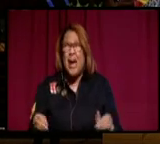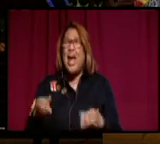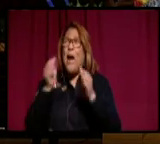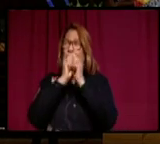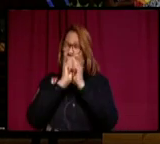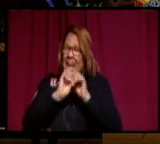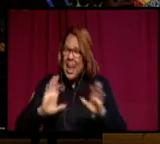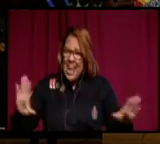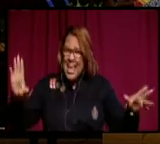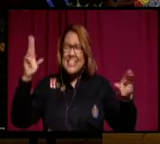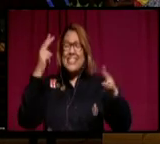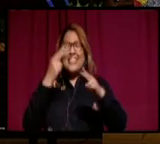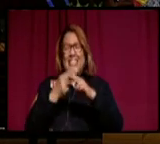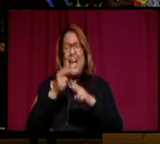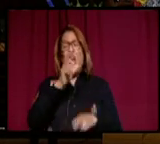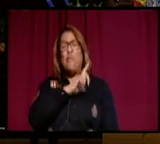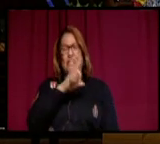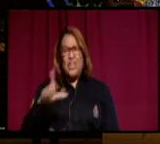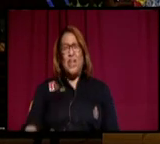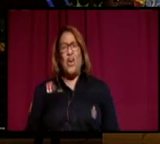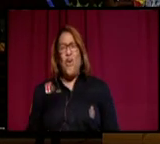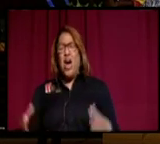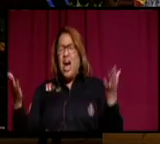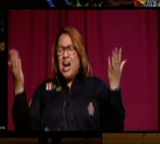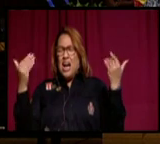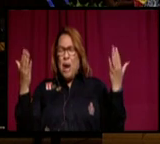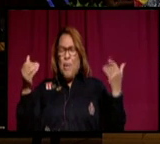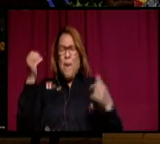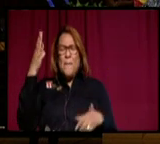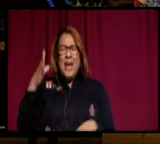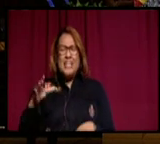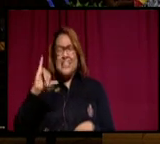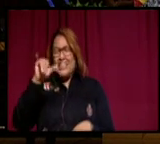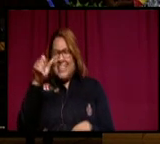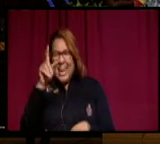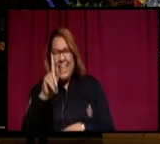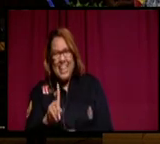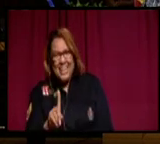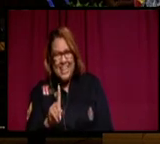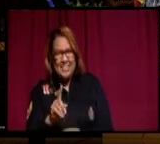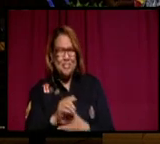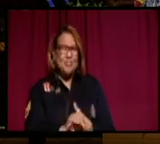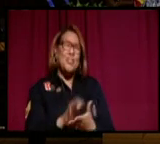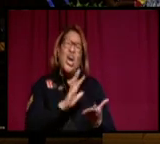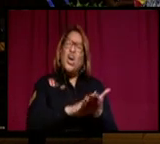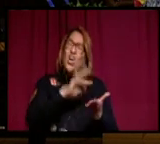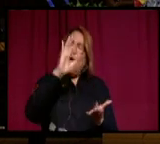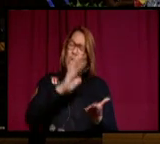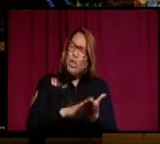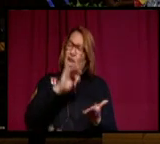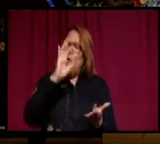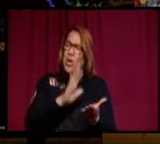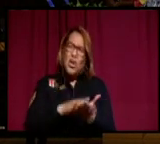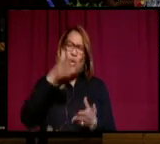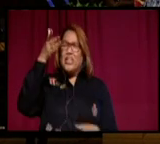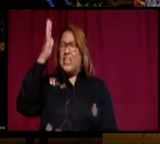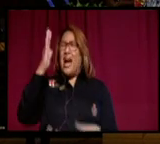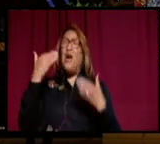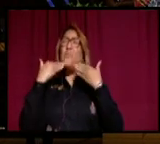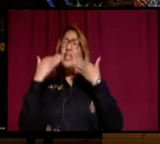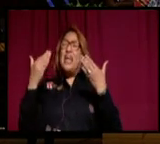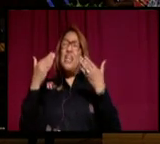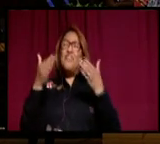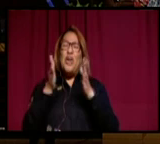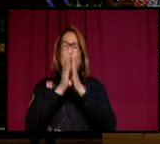bless the name of the Lord. Come on, Assistant Pastor JD. Glory, oh, yeah, glory to God. We thank God for the prayers